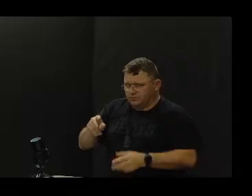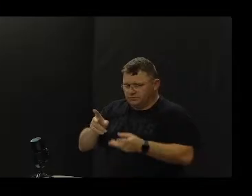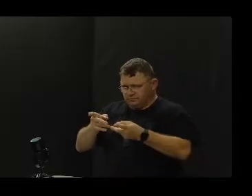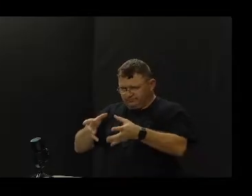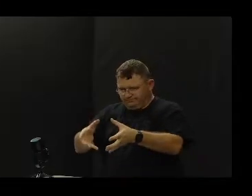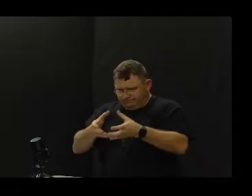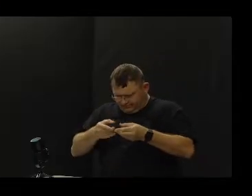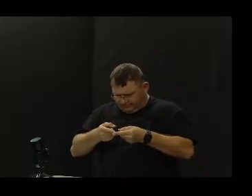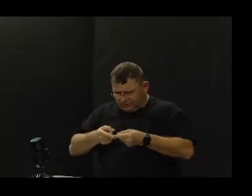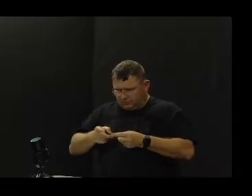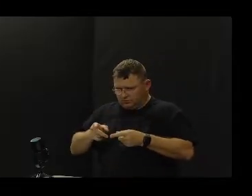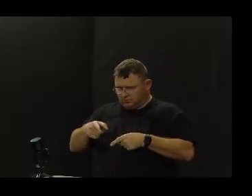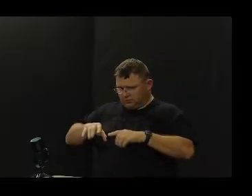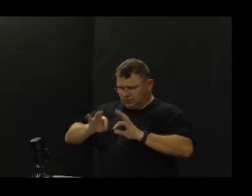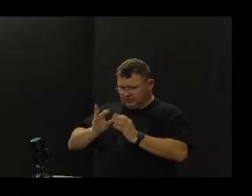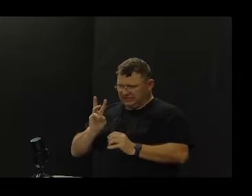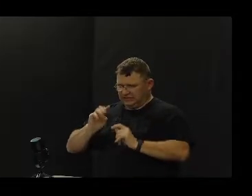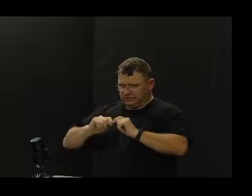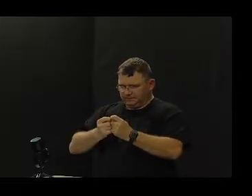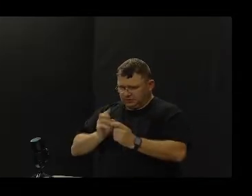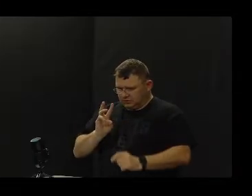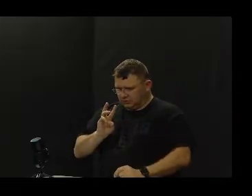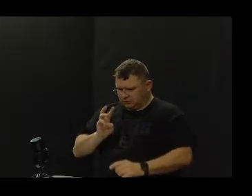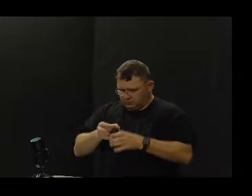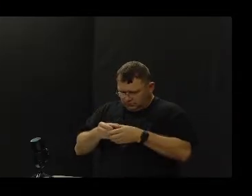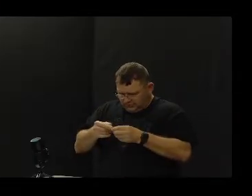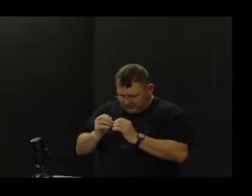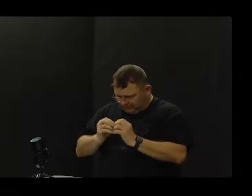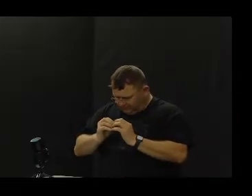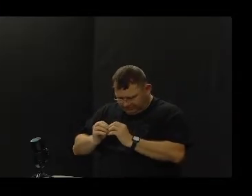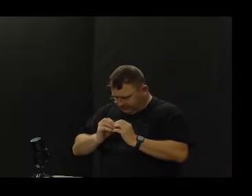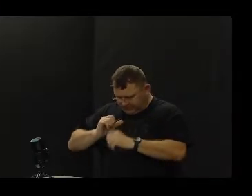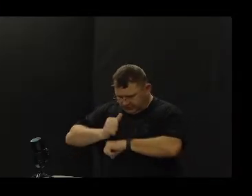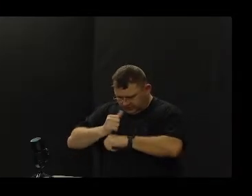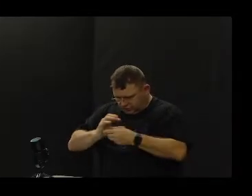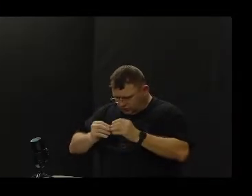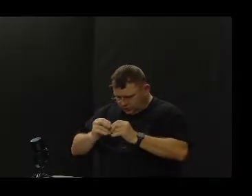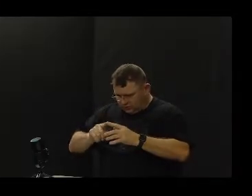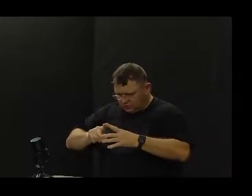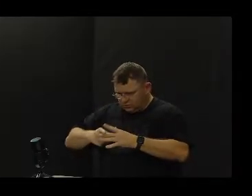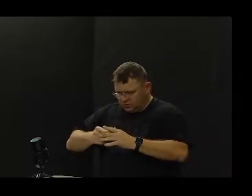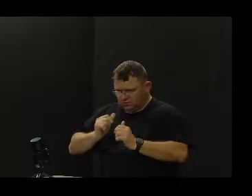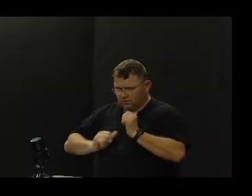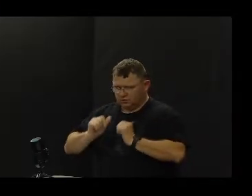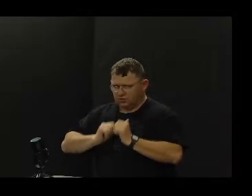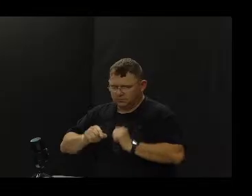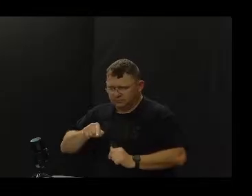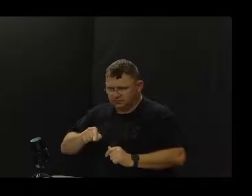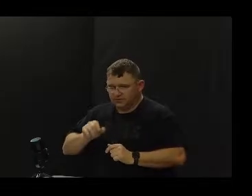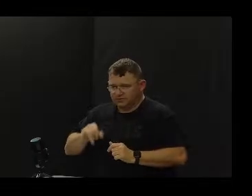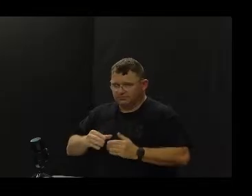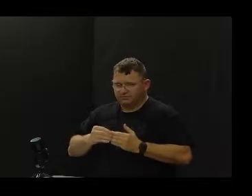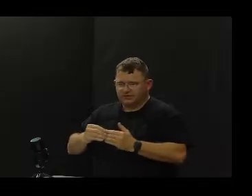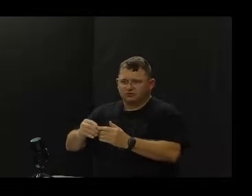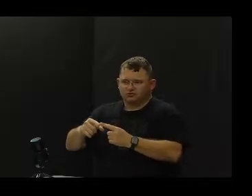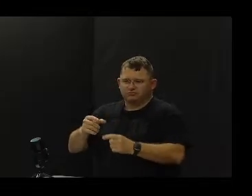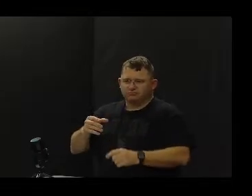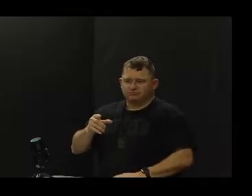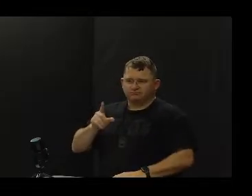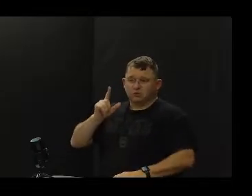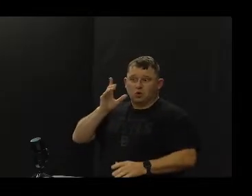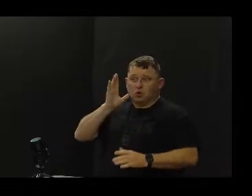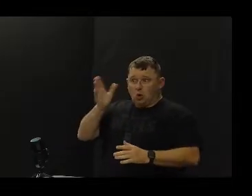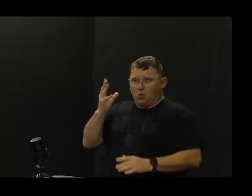One was a book reading competition. There was 6 different teams. They had to set up stories and then act out